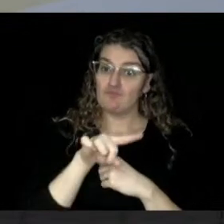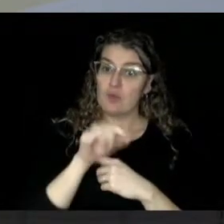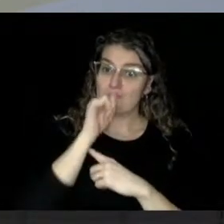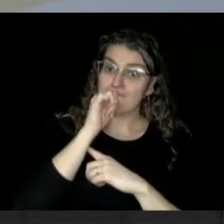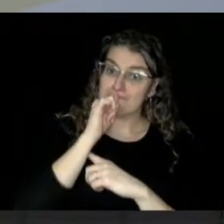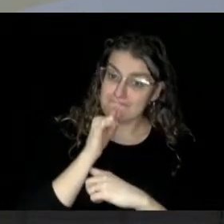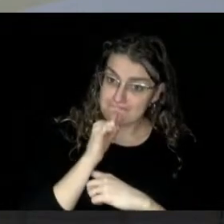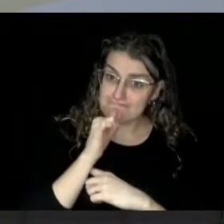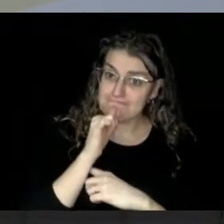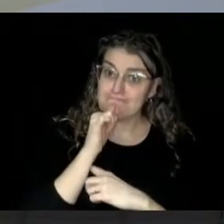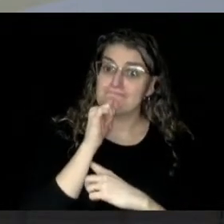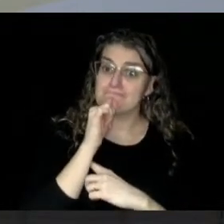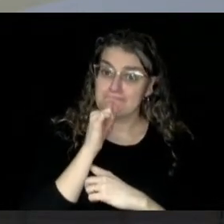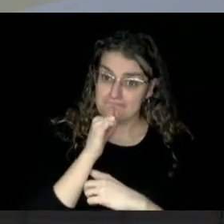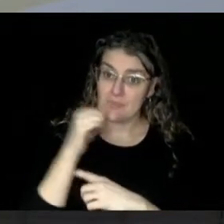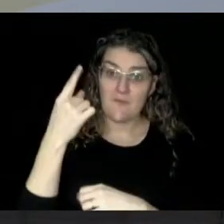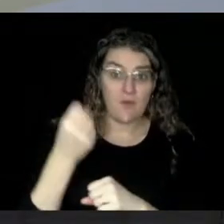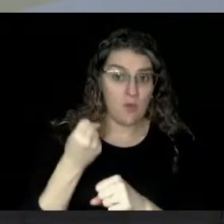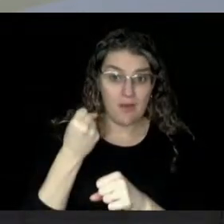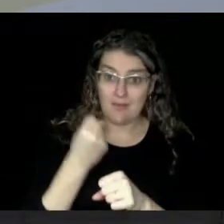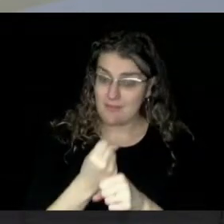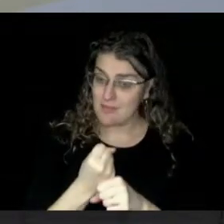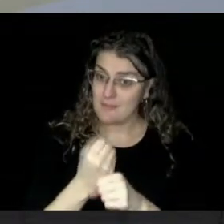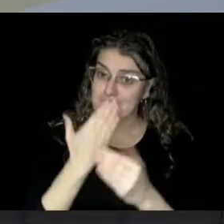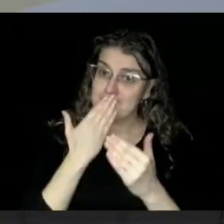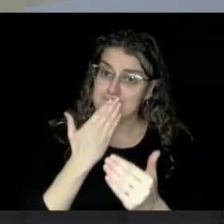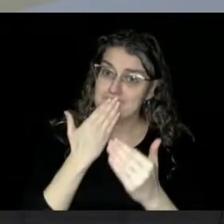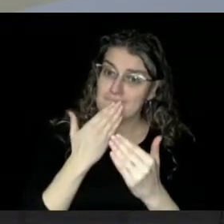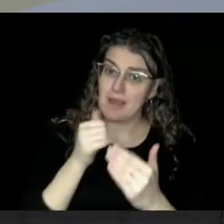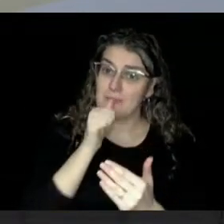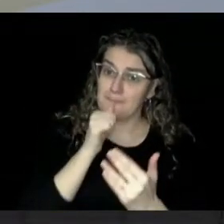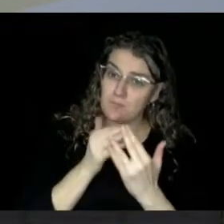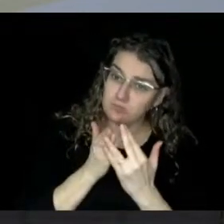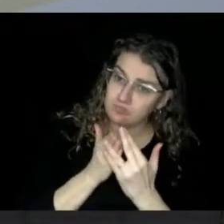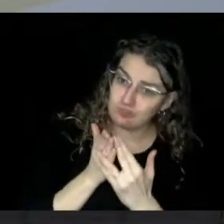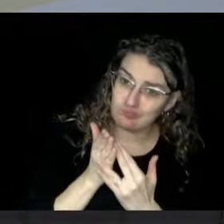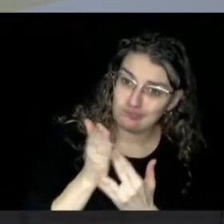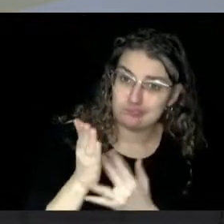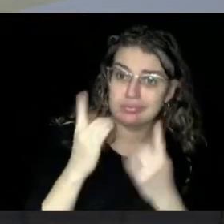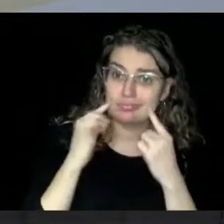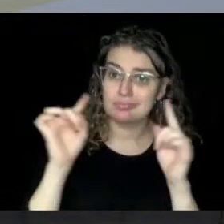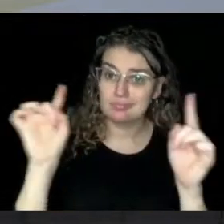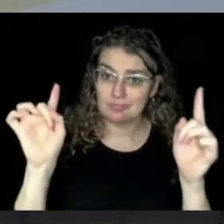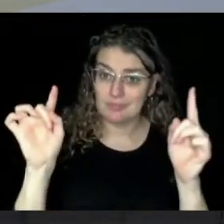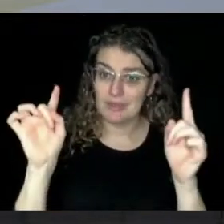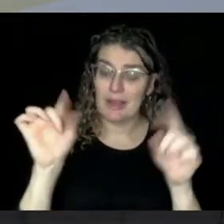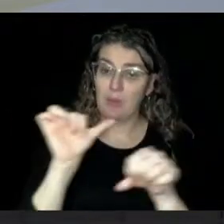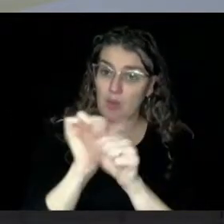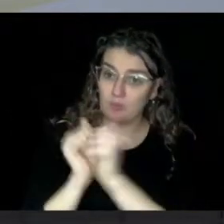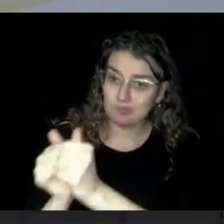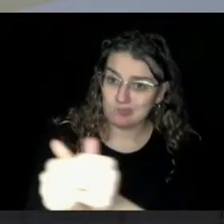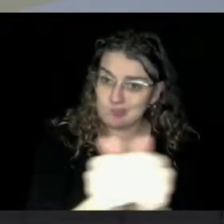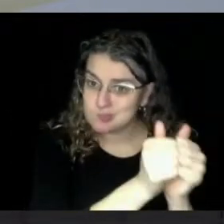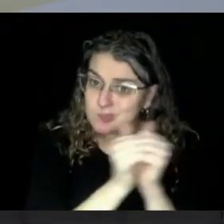adaptability throughout the past year. And we are getting through this pandemic, and we are doing it together.